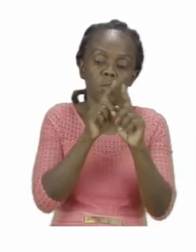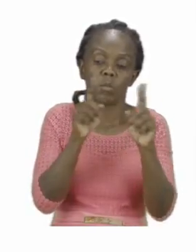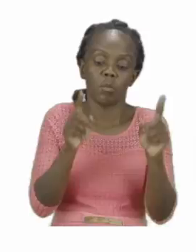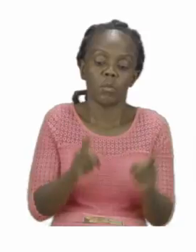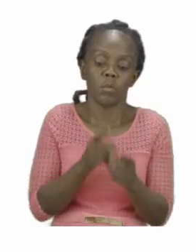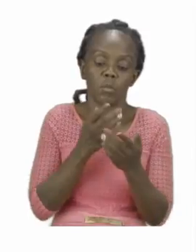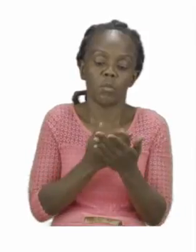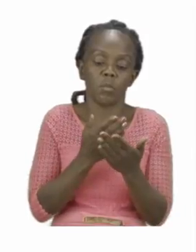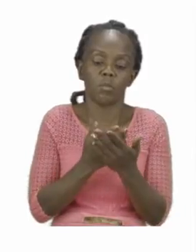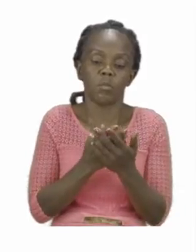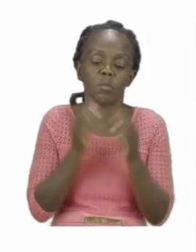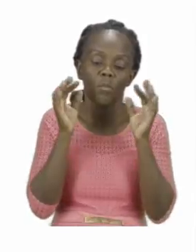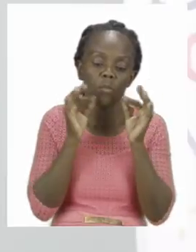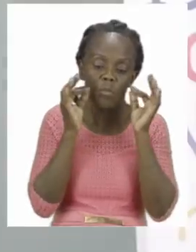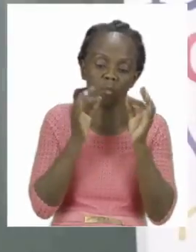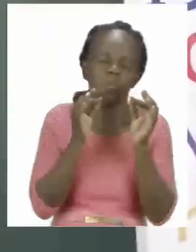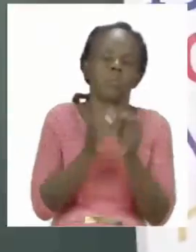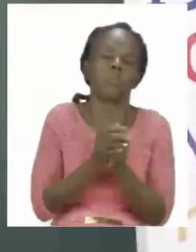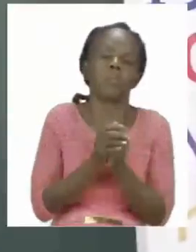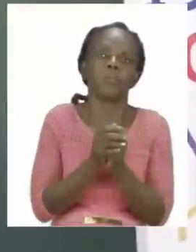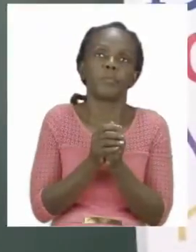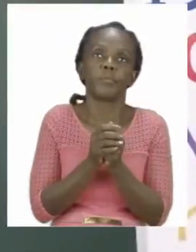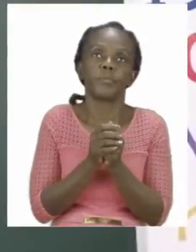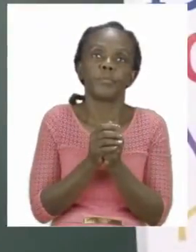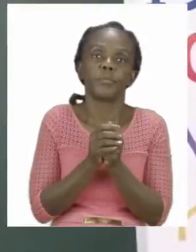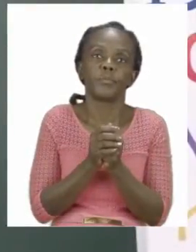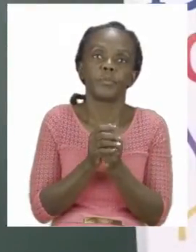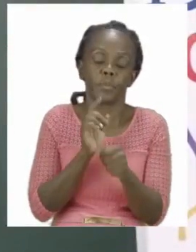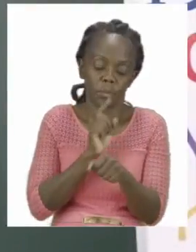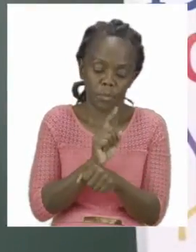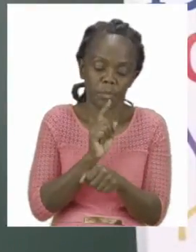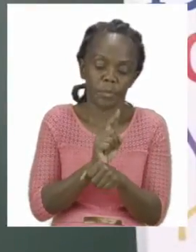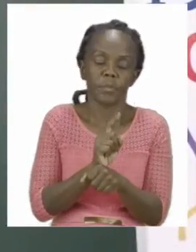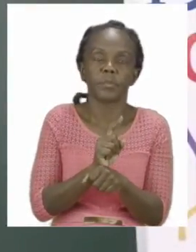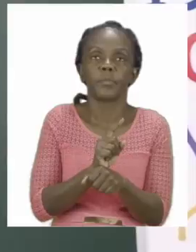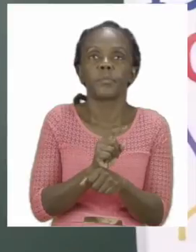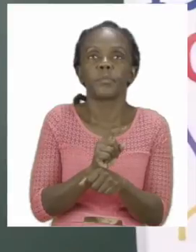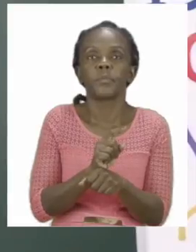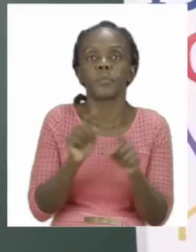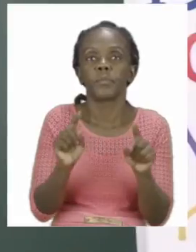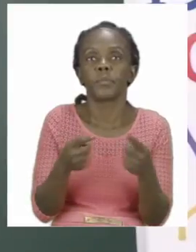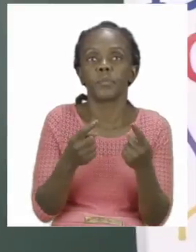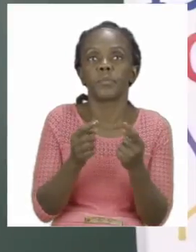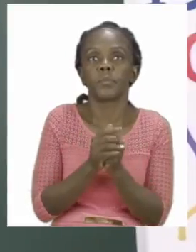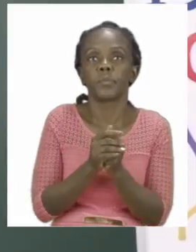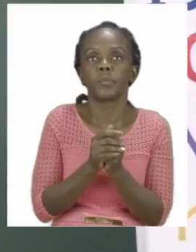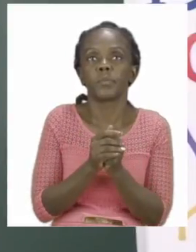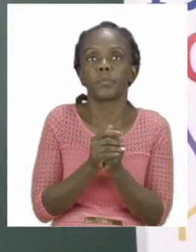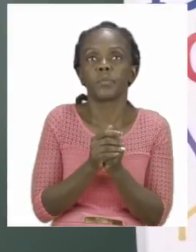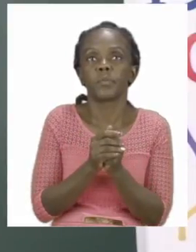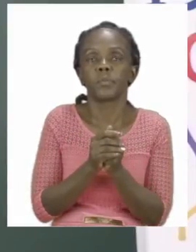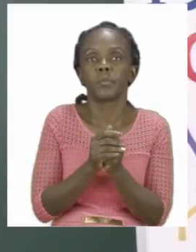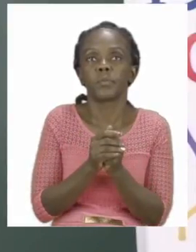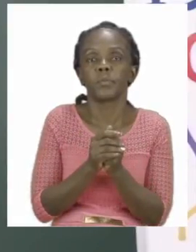look at the classroom. So the first action we're going to do is pack